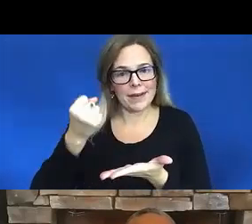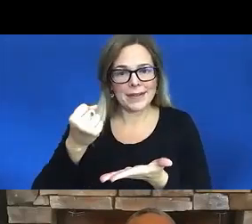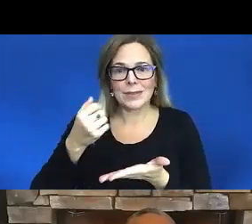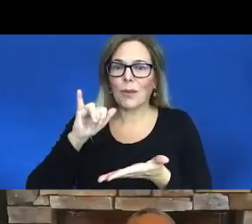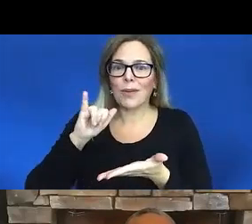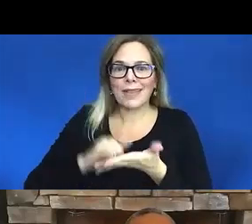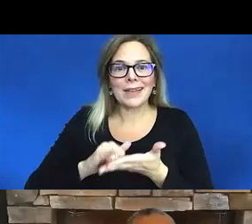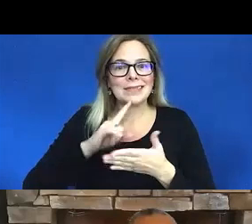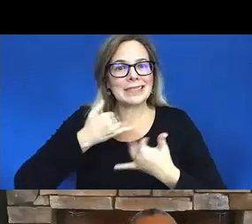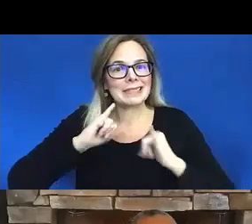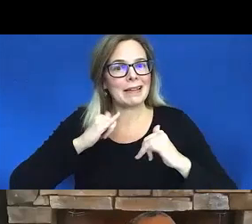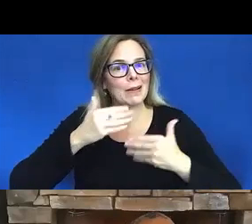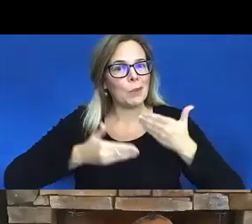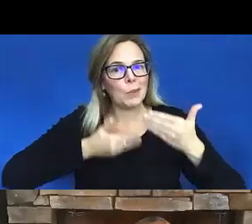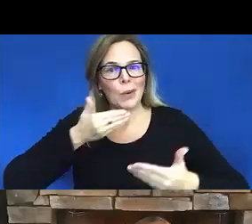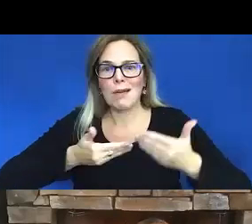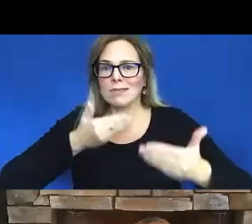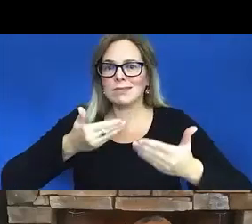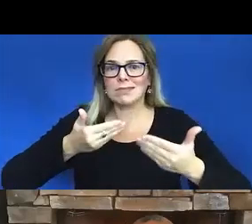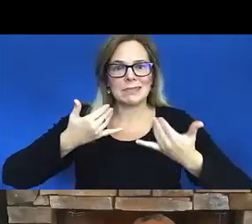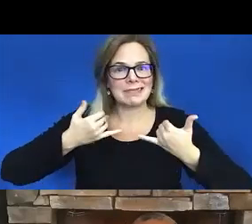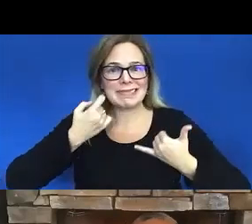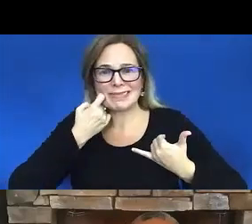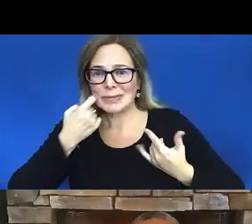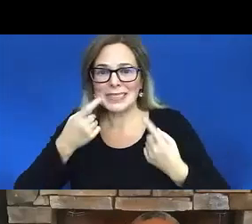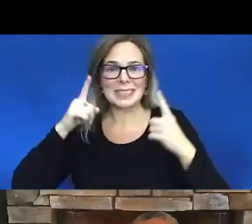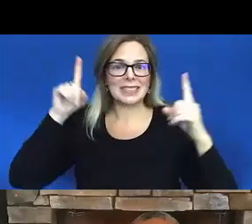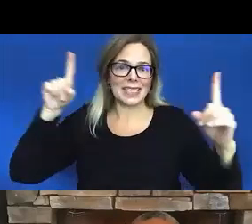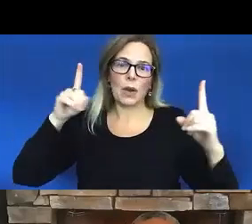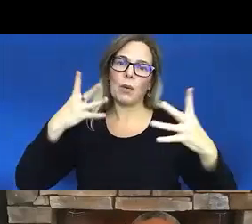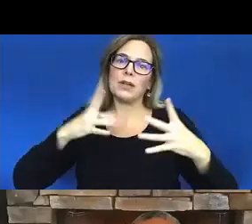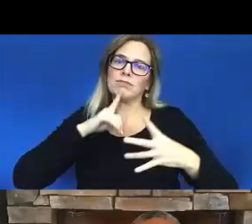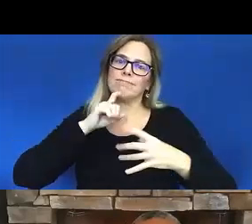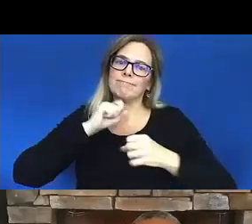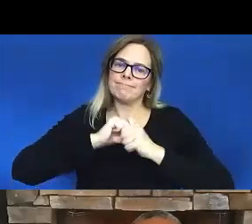just came out and we want to make sure we understand it completely.